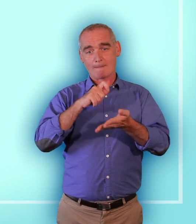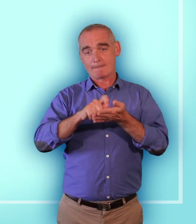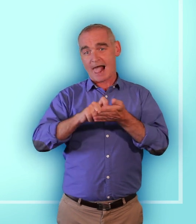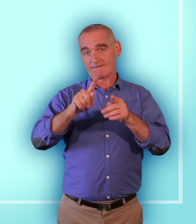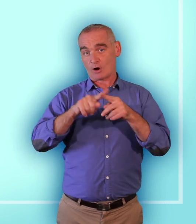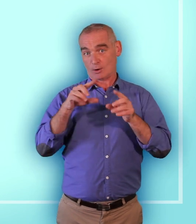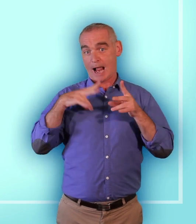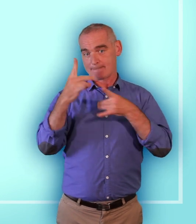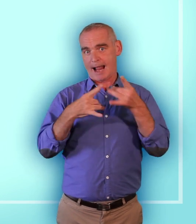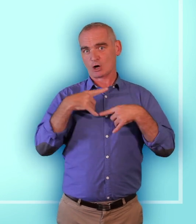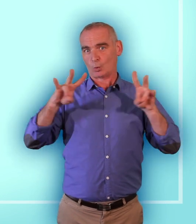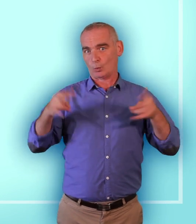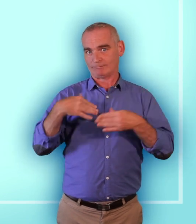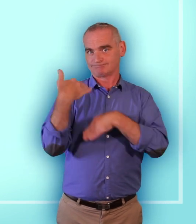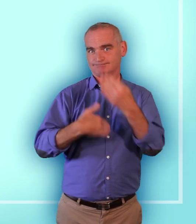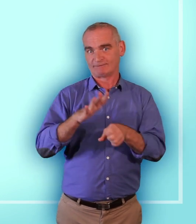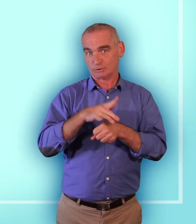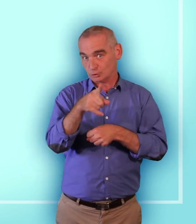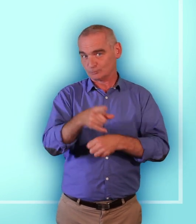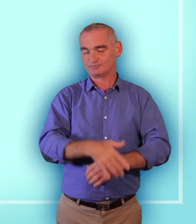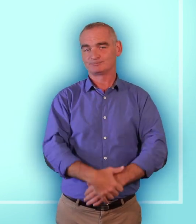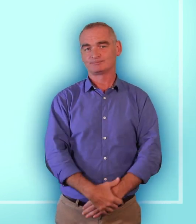process your application as quickly as possible.